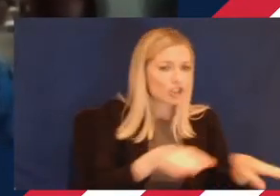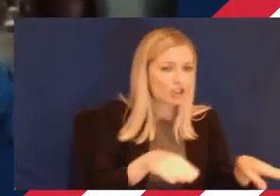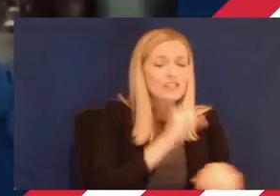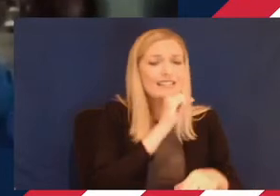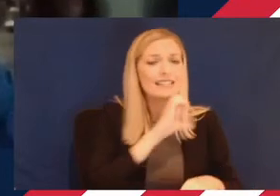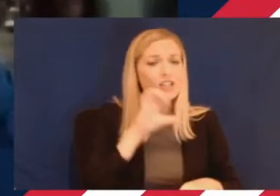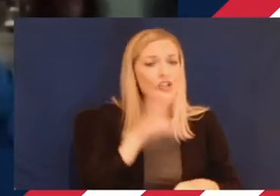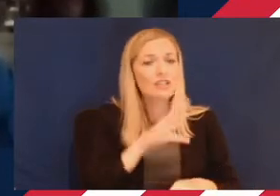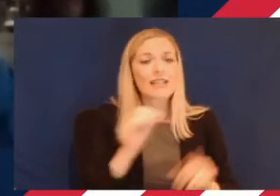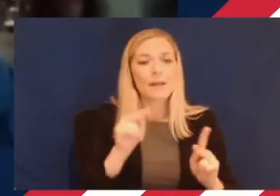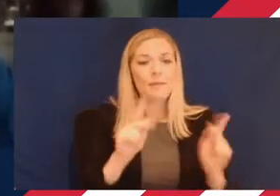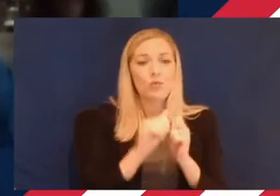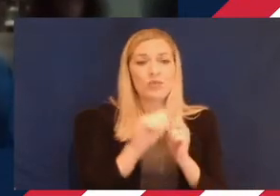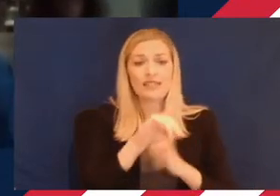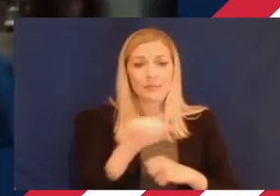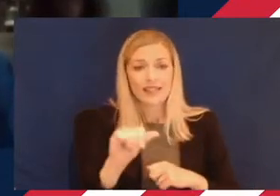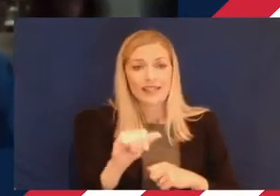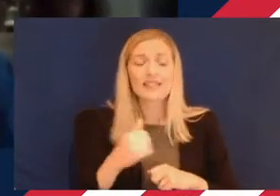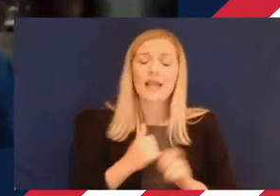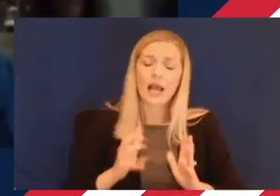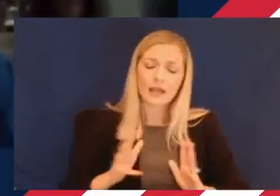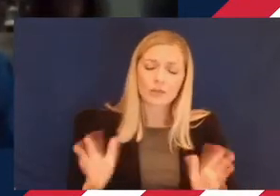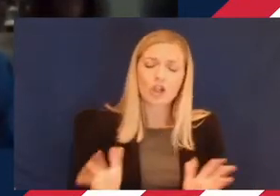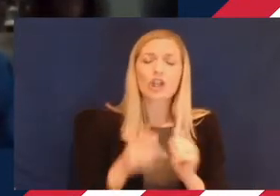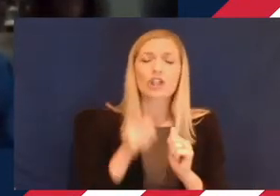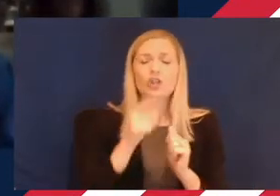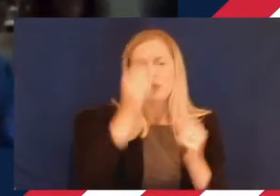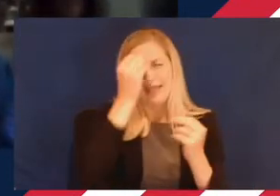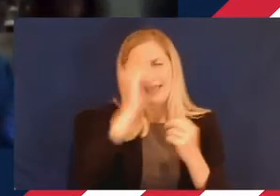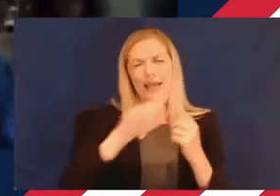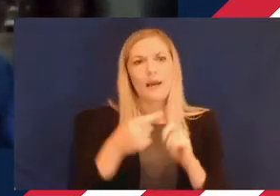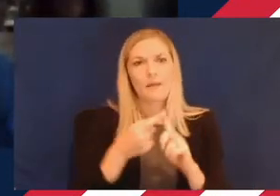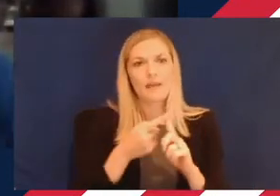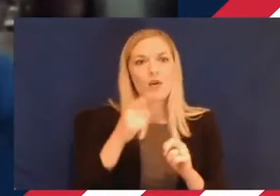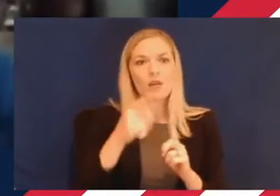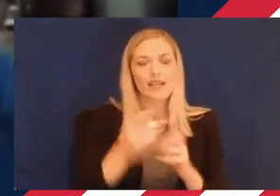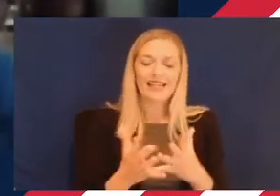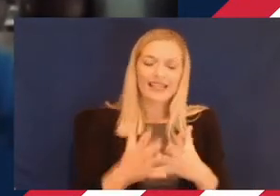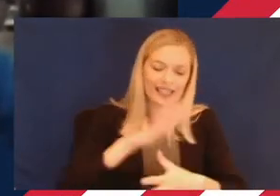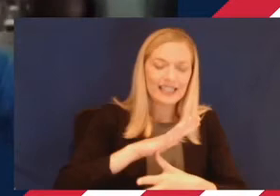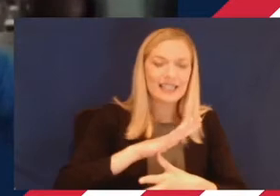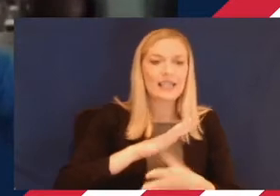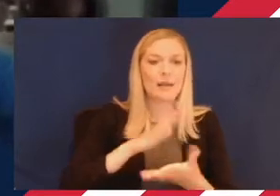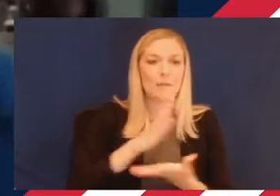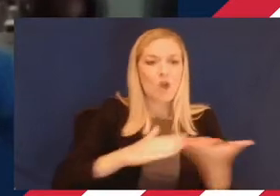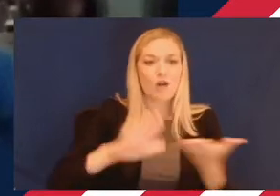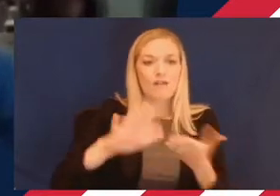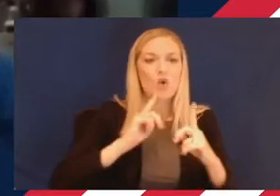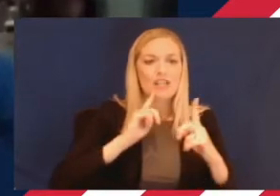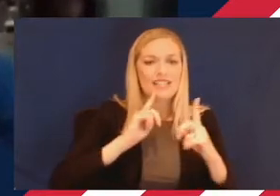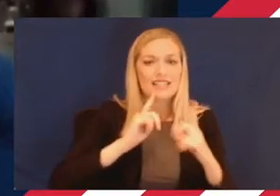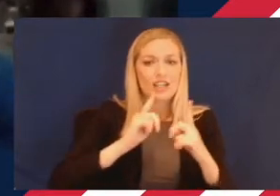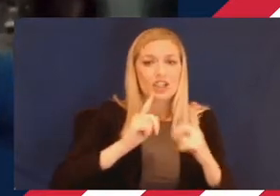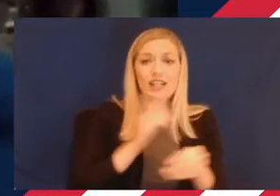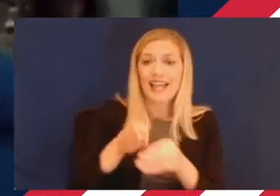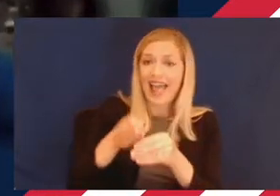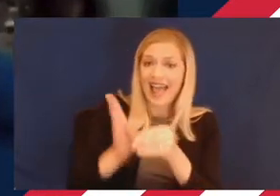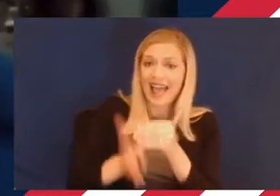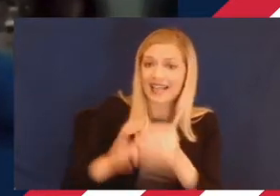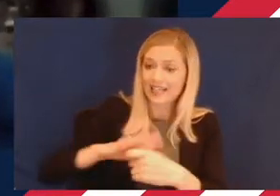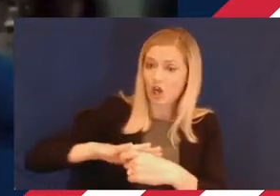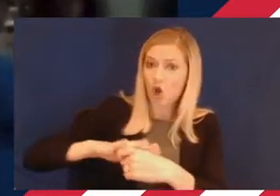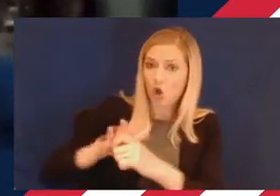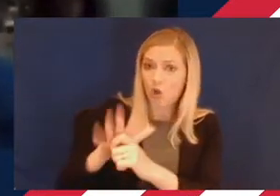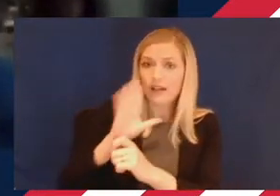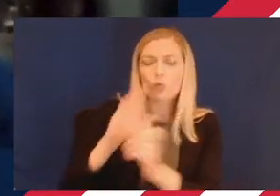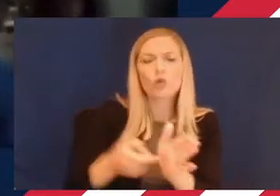wages and conditions of care workers a key component of your discussion here today. Ending COVID will require this. Thank you.